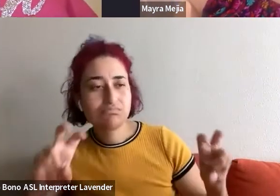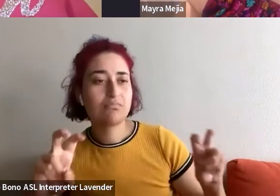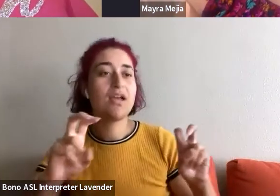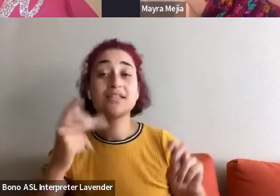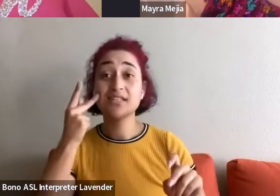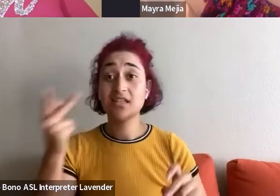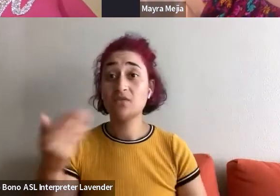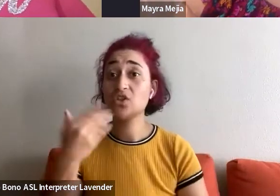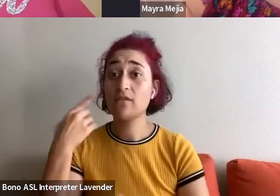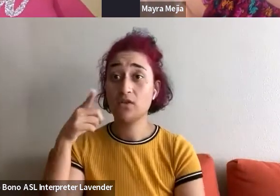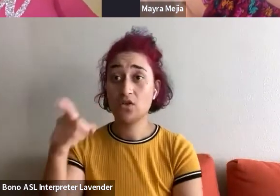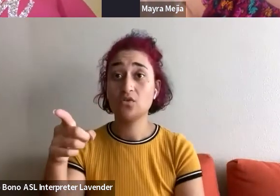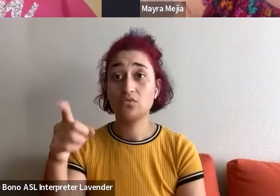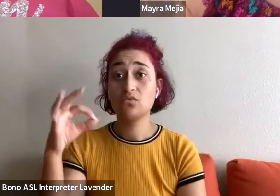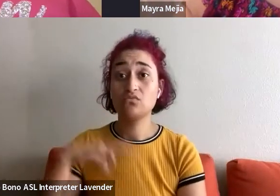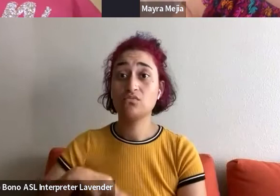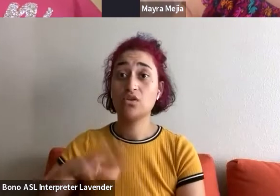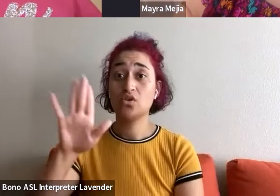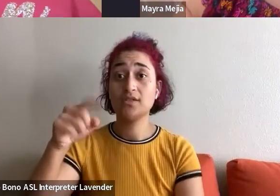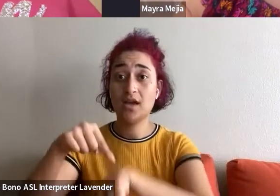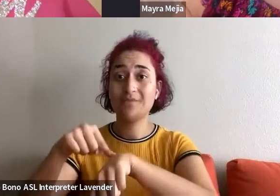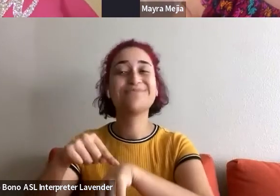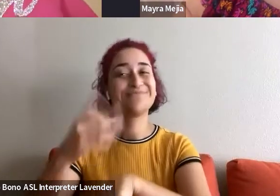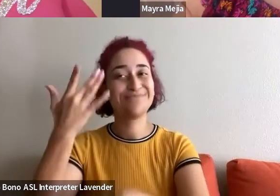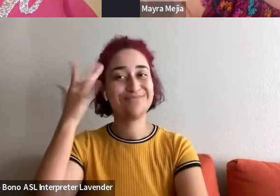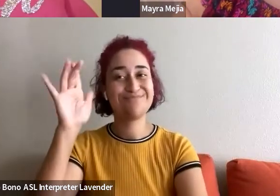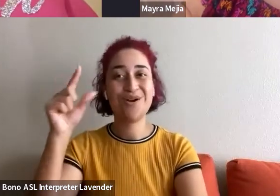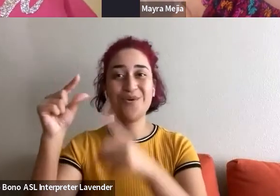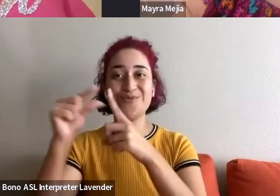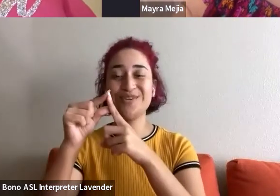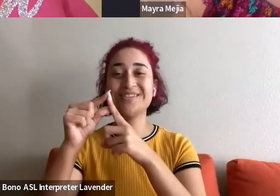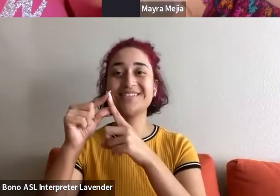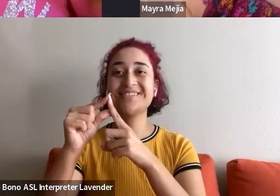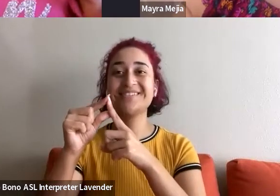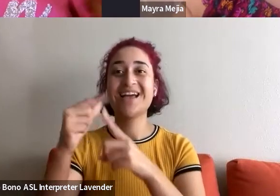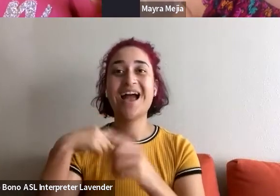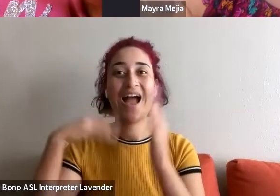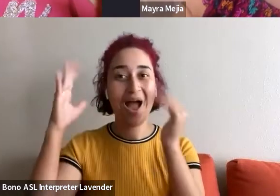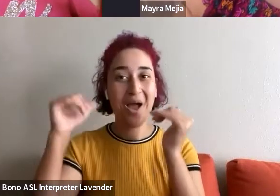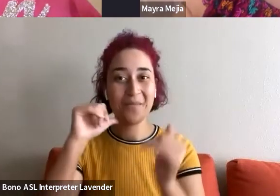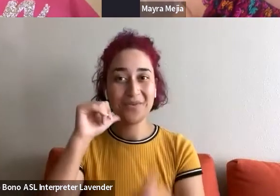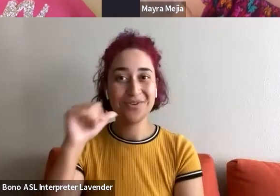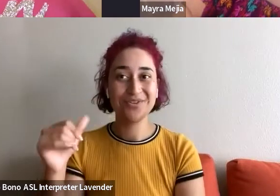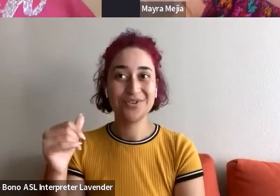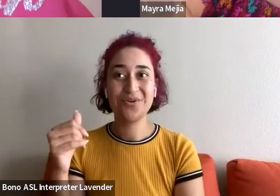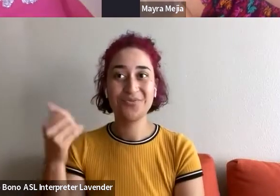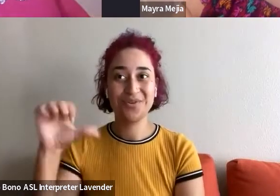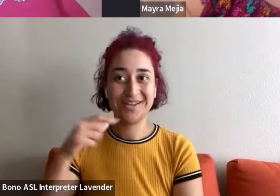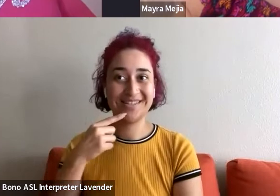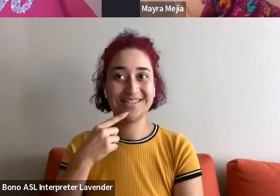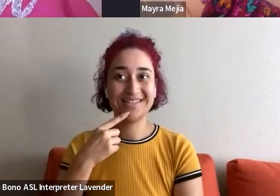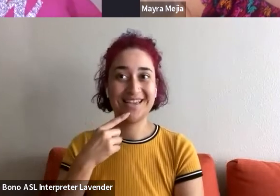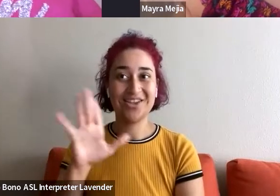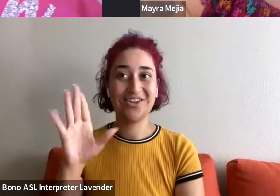Mm-hmm. That's very smart words. And I hope you don't regret saying your DMs are open, girl. My DMs